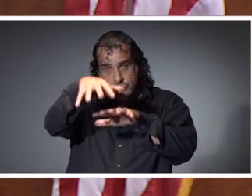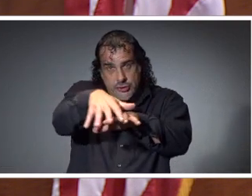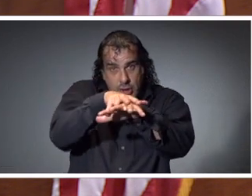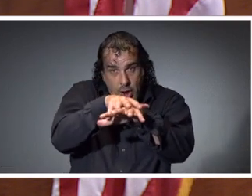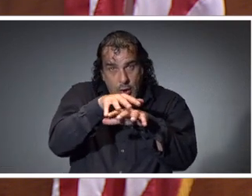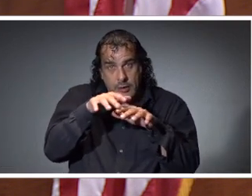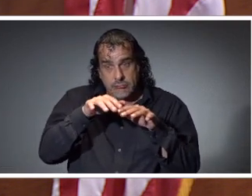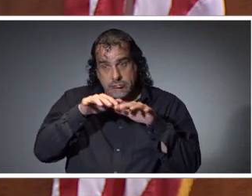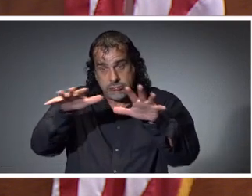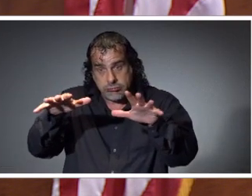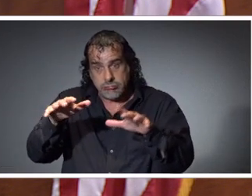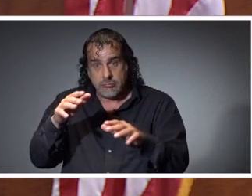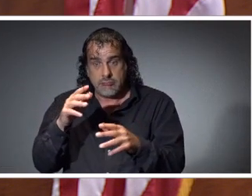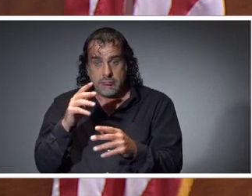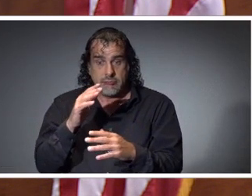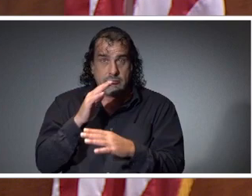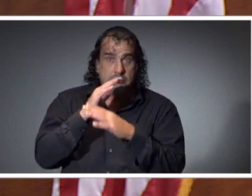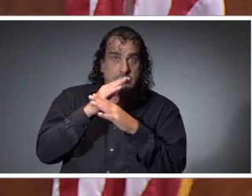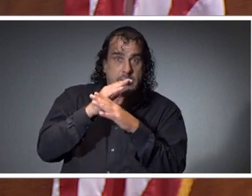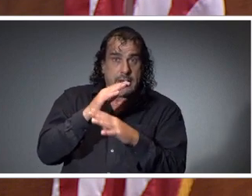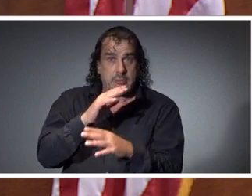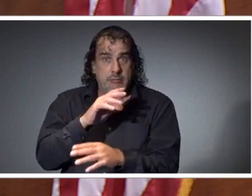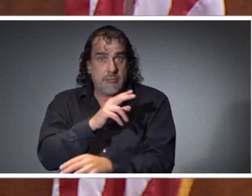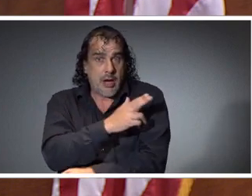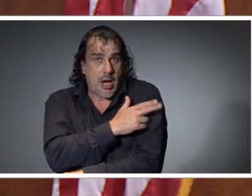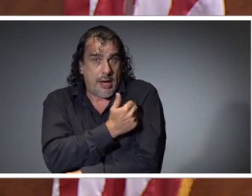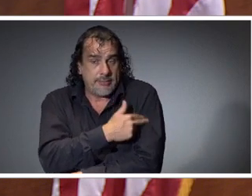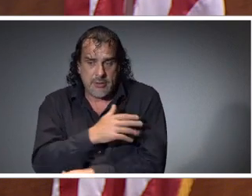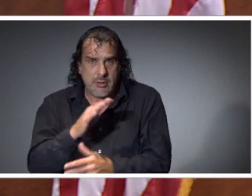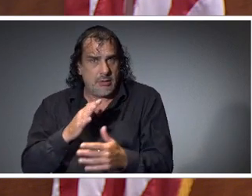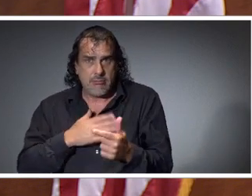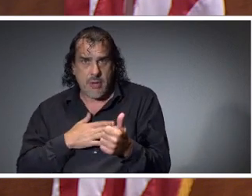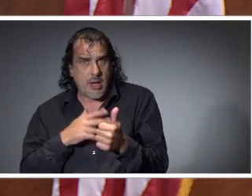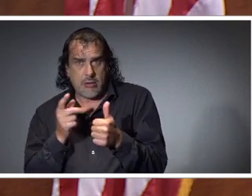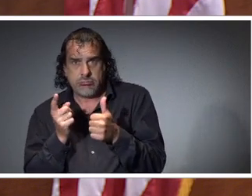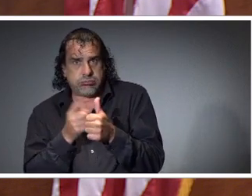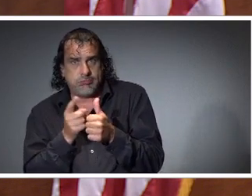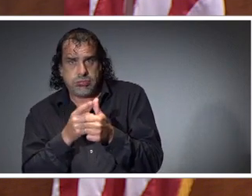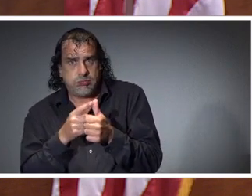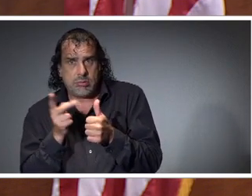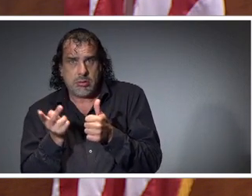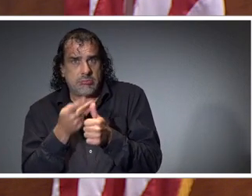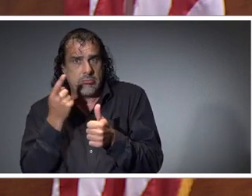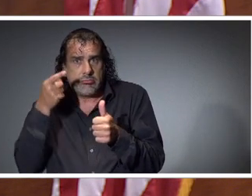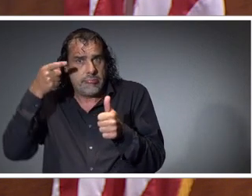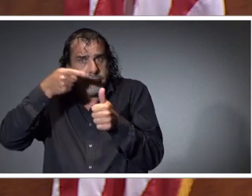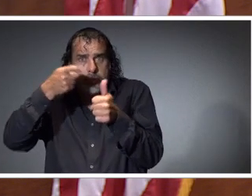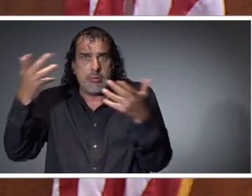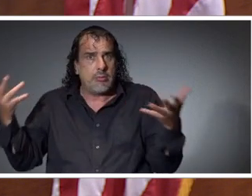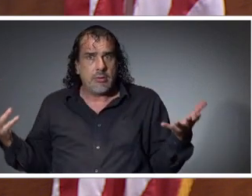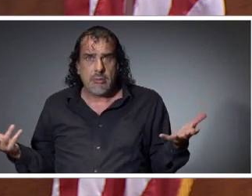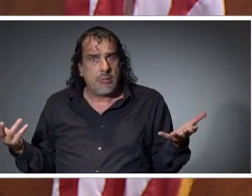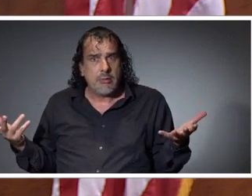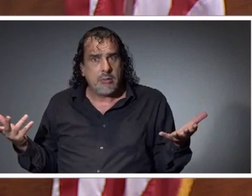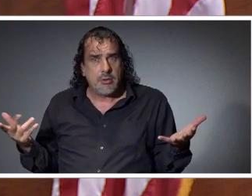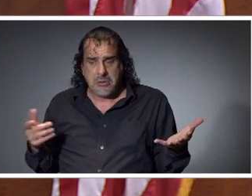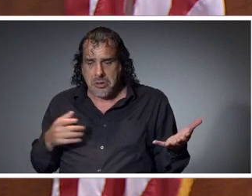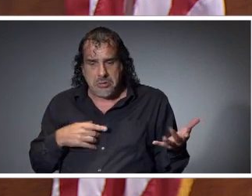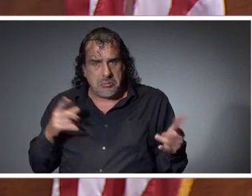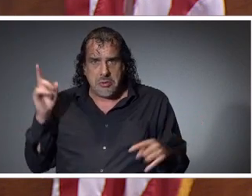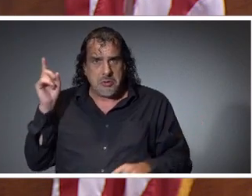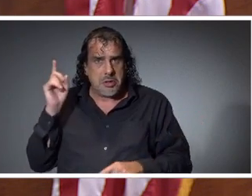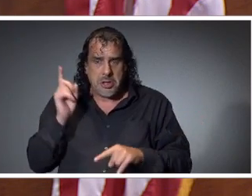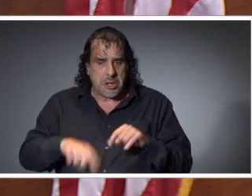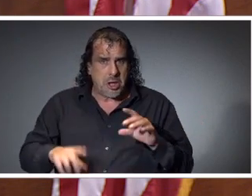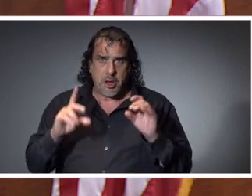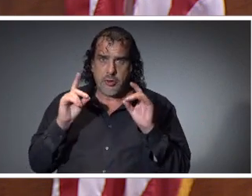of our healthcare system remains my number one priority because I don't believe we can do anything as a